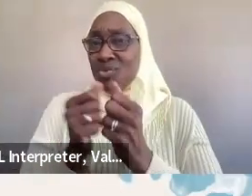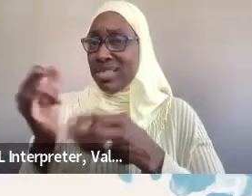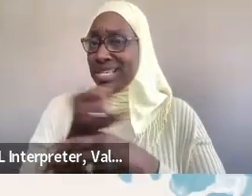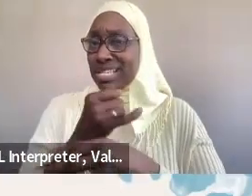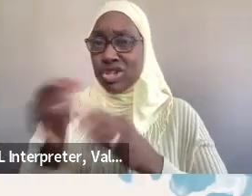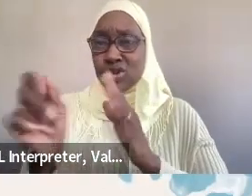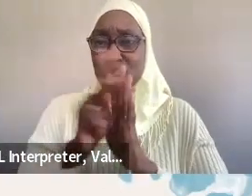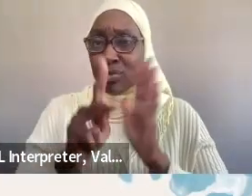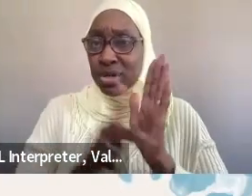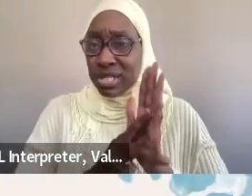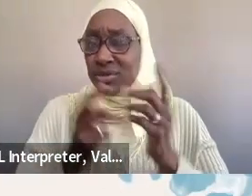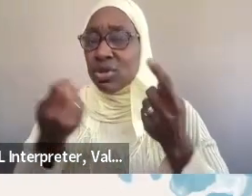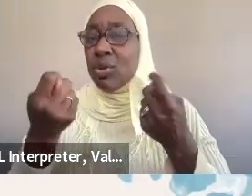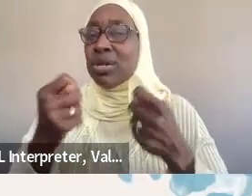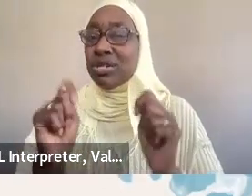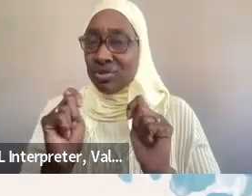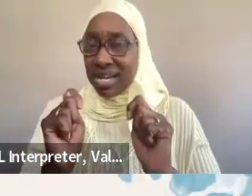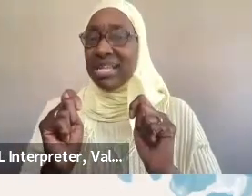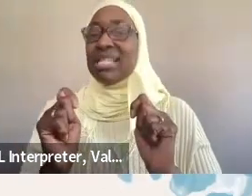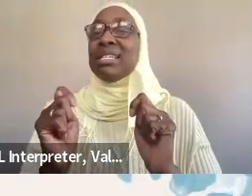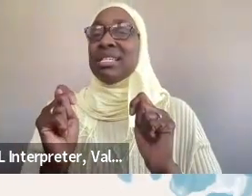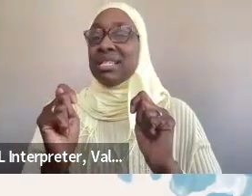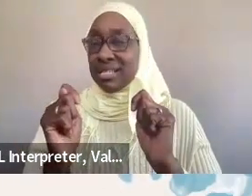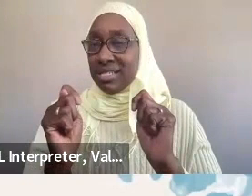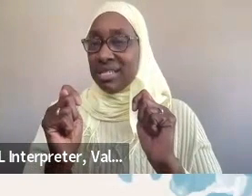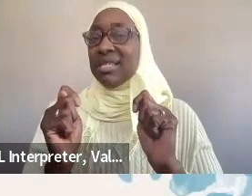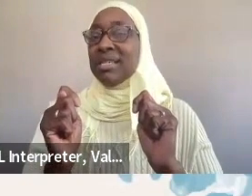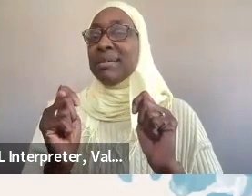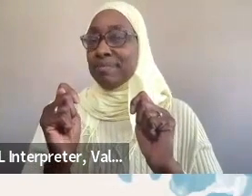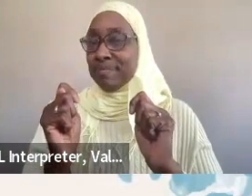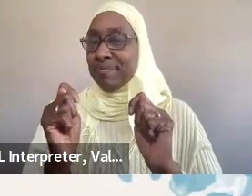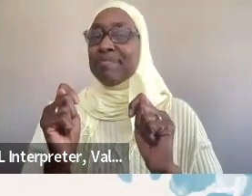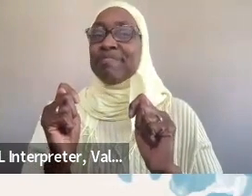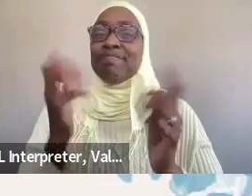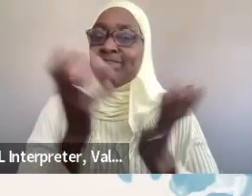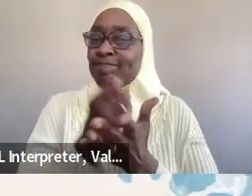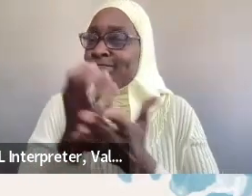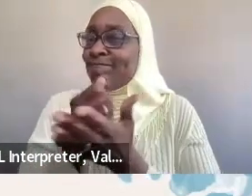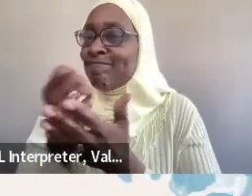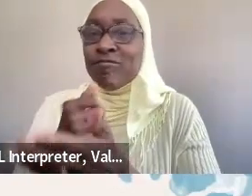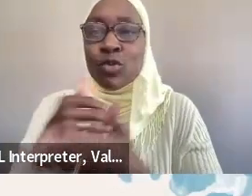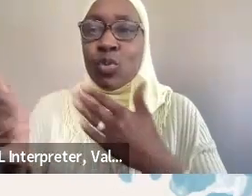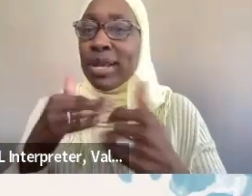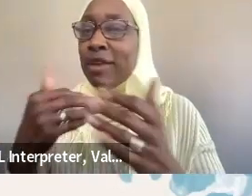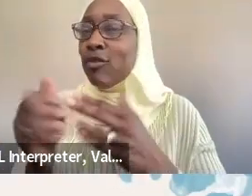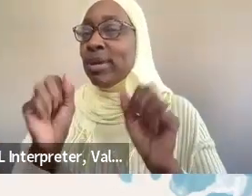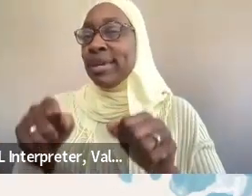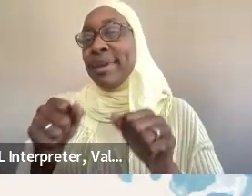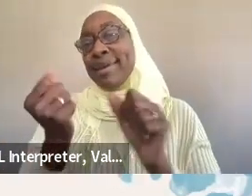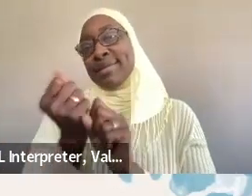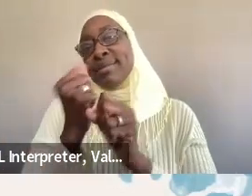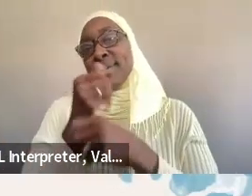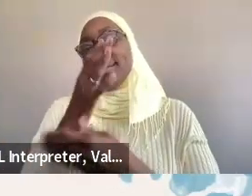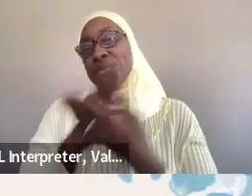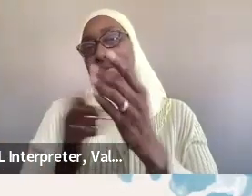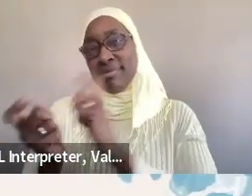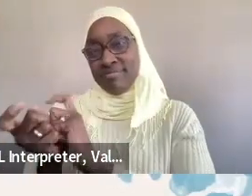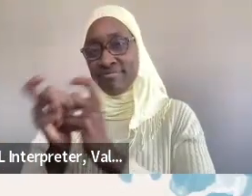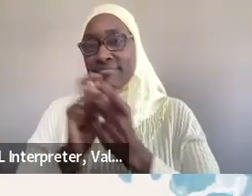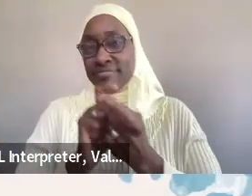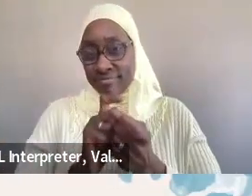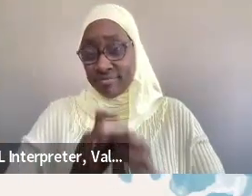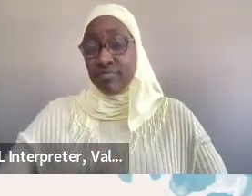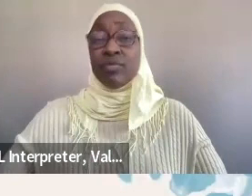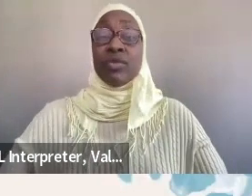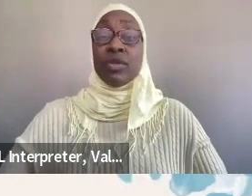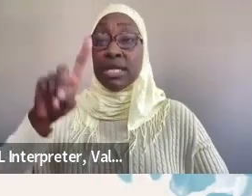just trying to you know, accomplish the work that we're able to accomplish. And disability justice as a